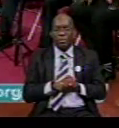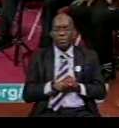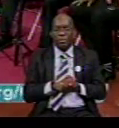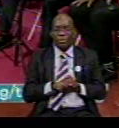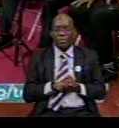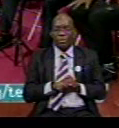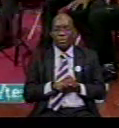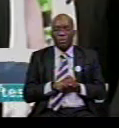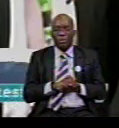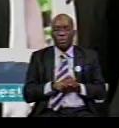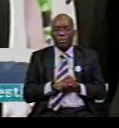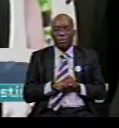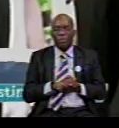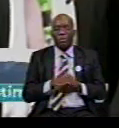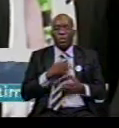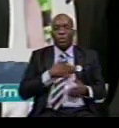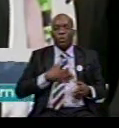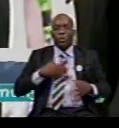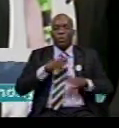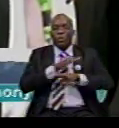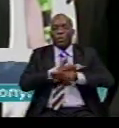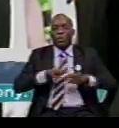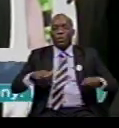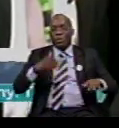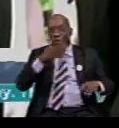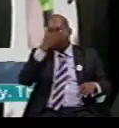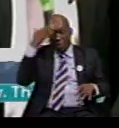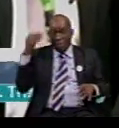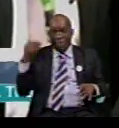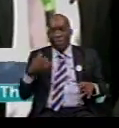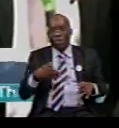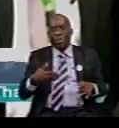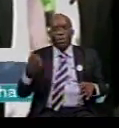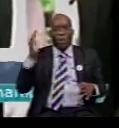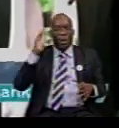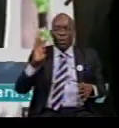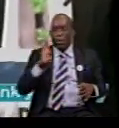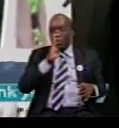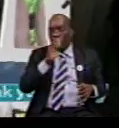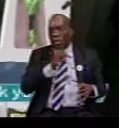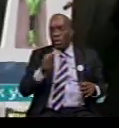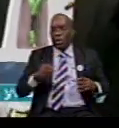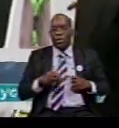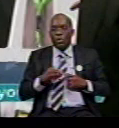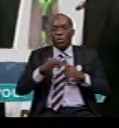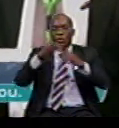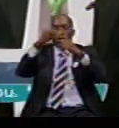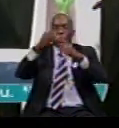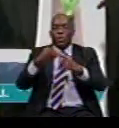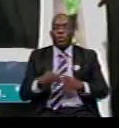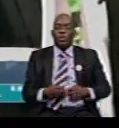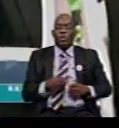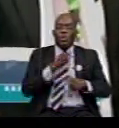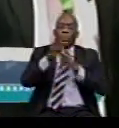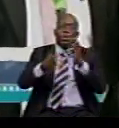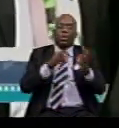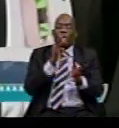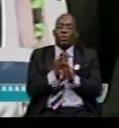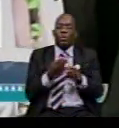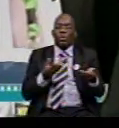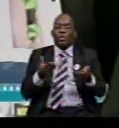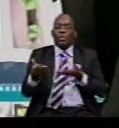Please don't forget, there will be a special global service here at the Alpha location